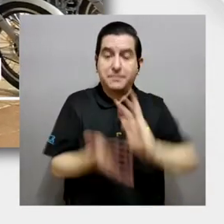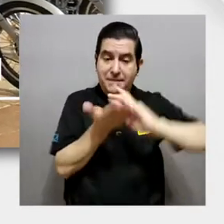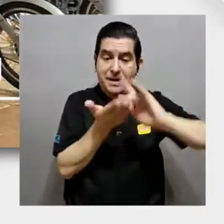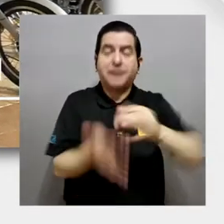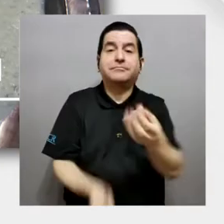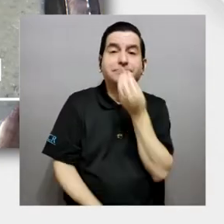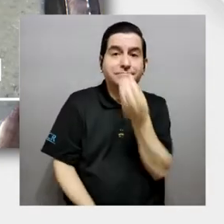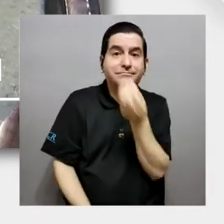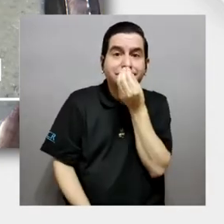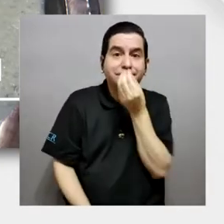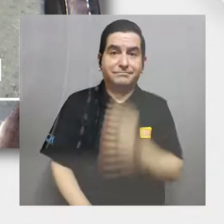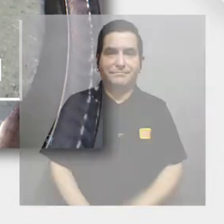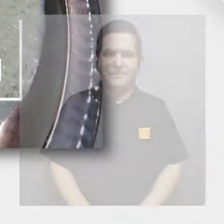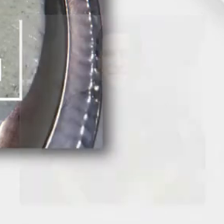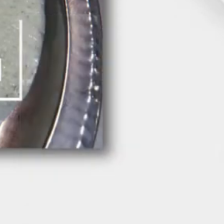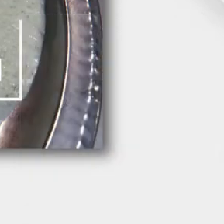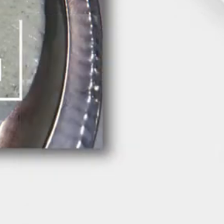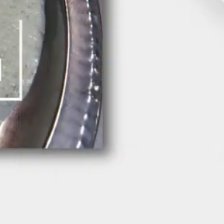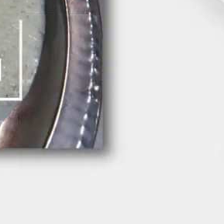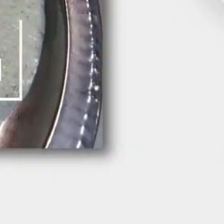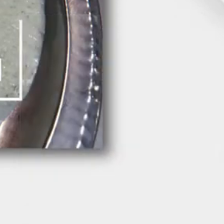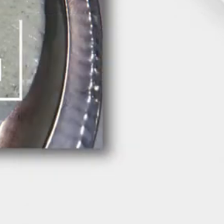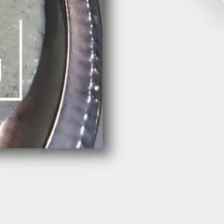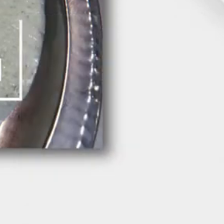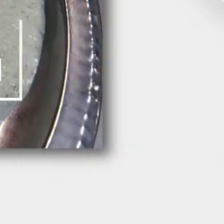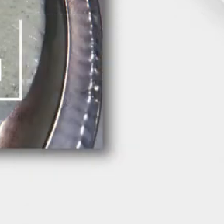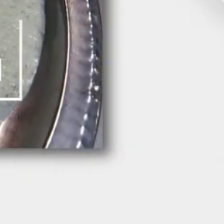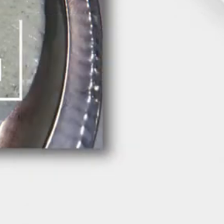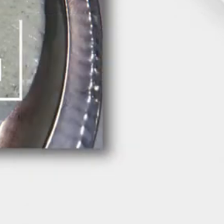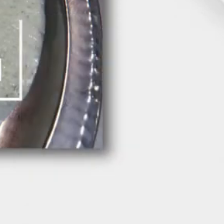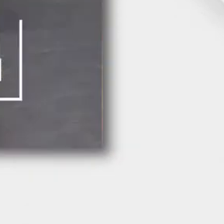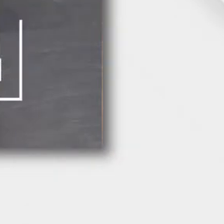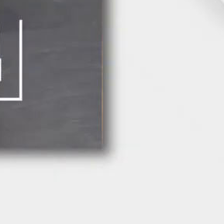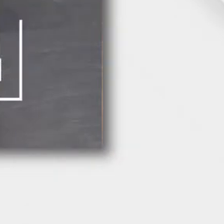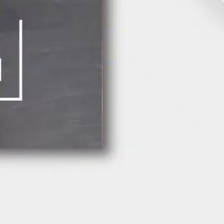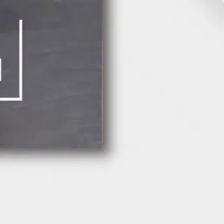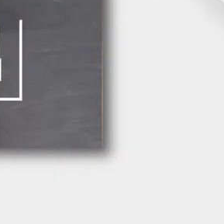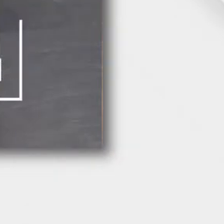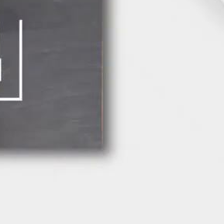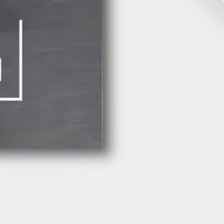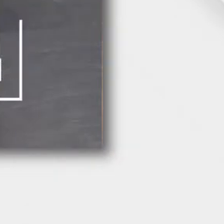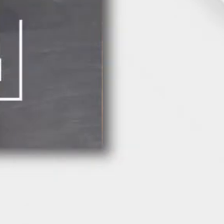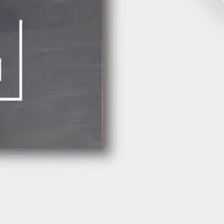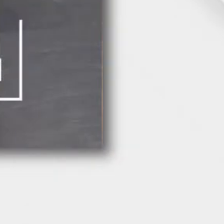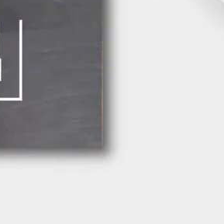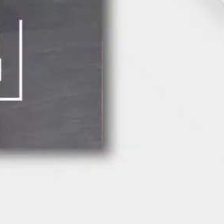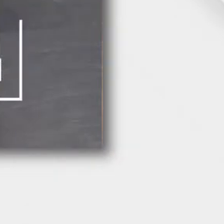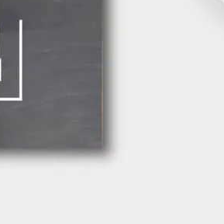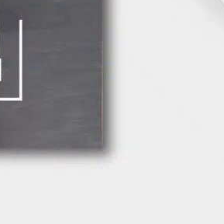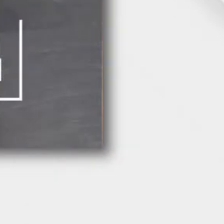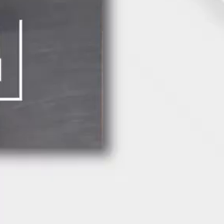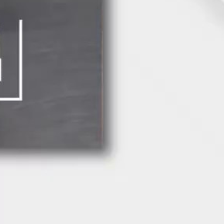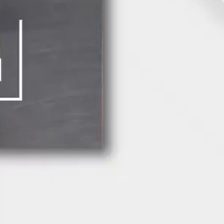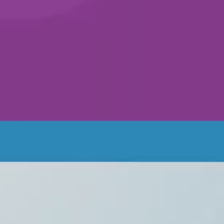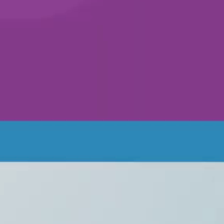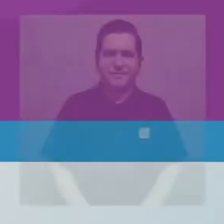We steam with soup. That's how we eat with rice most of the day.